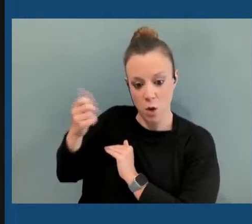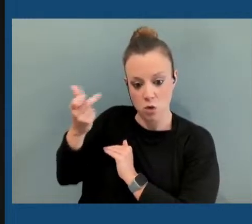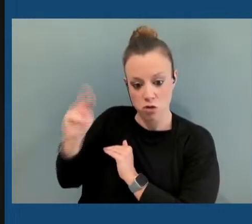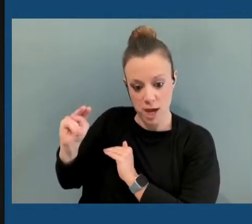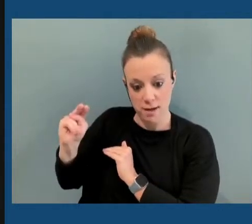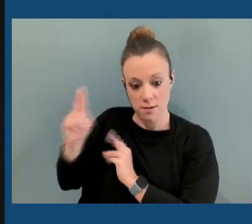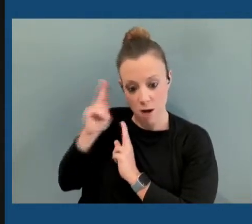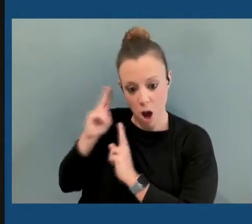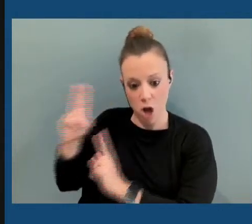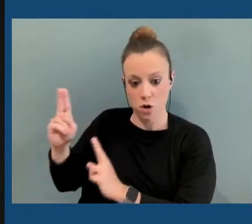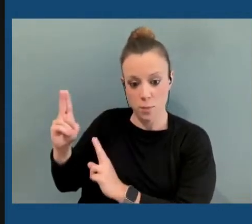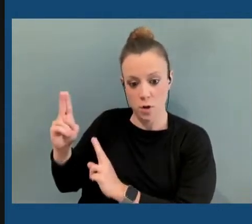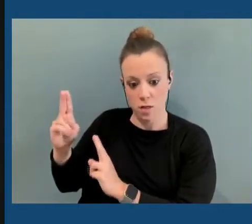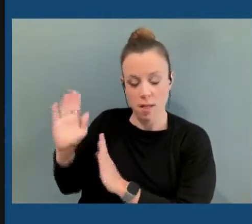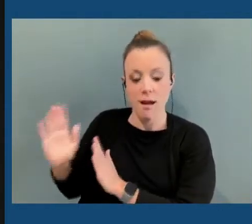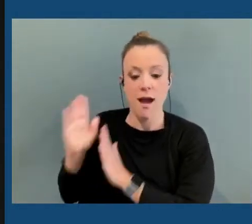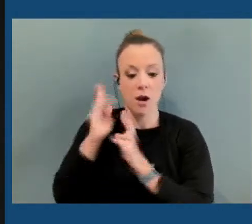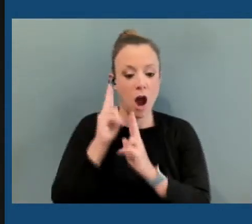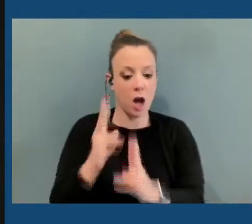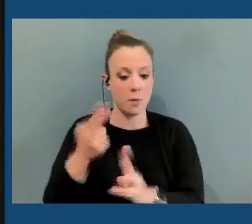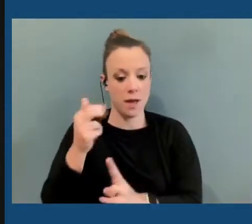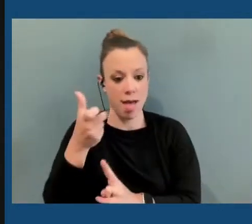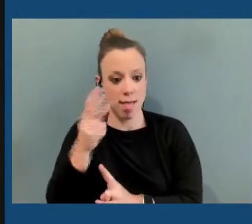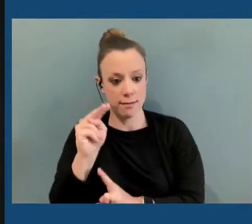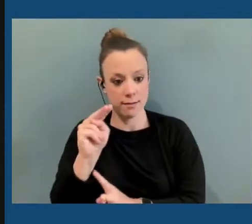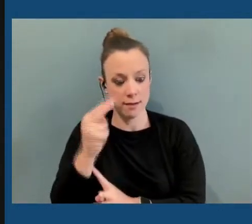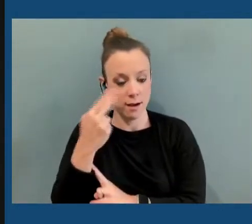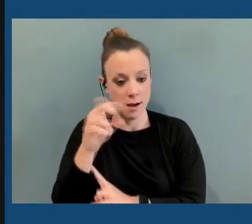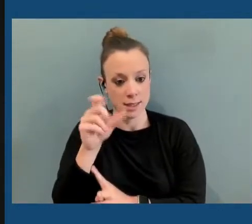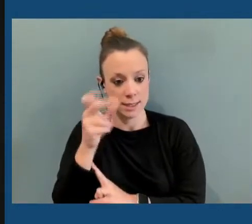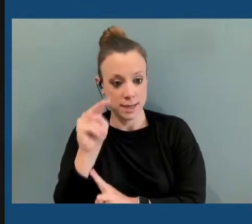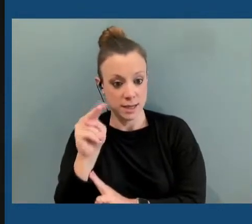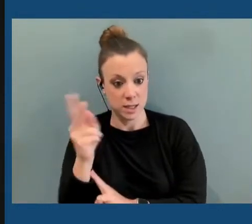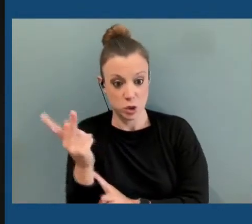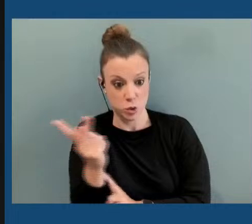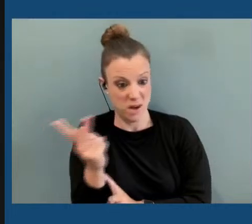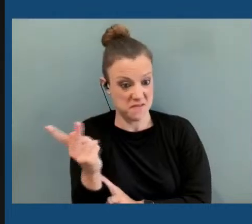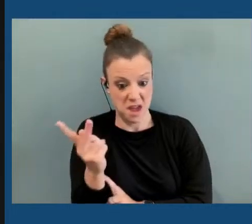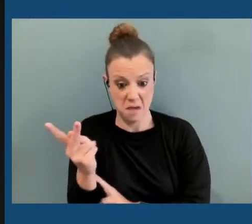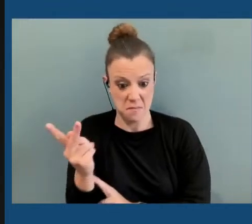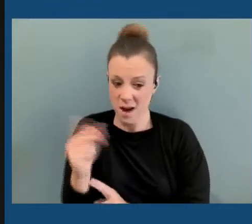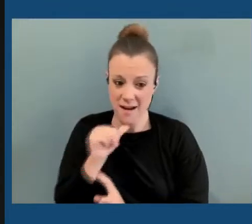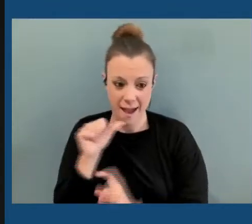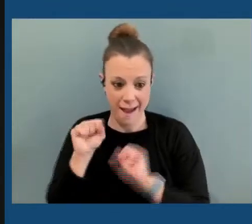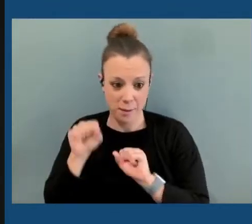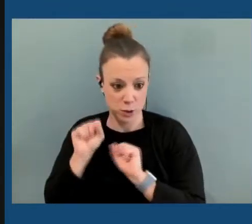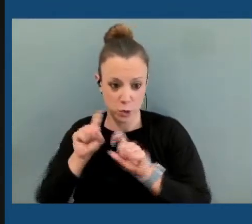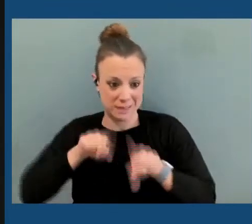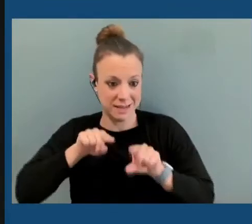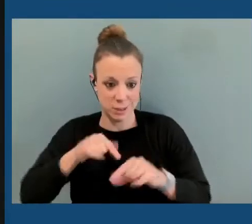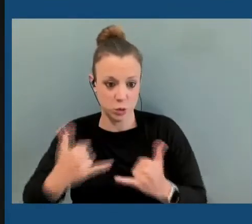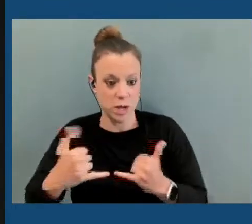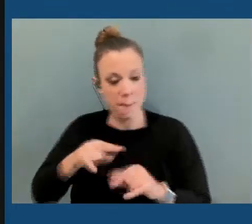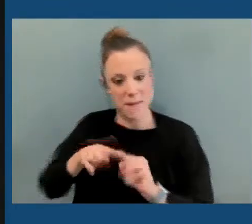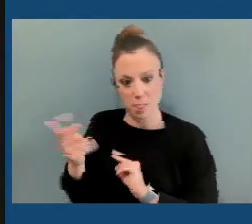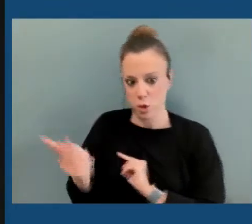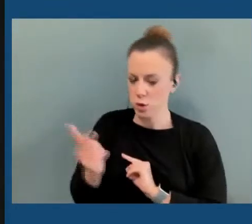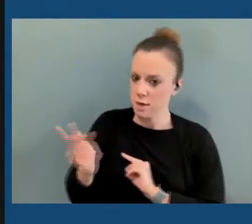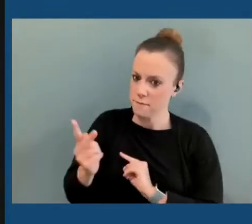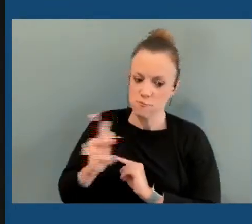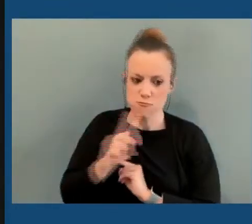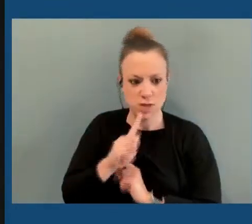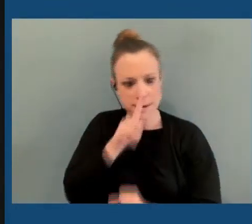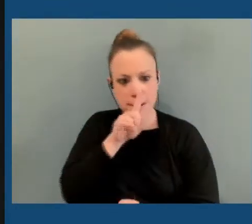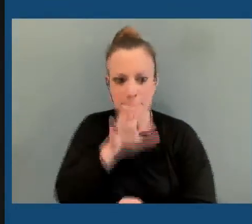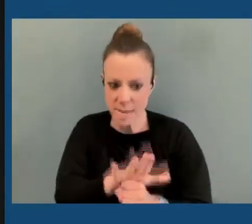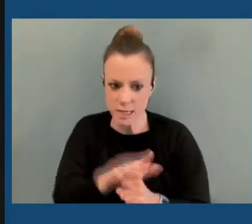are not able to be here, and they have been instrumental in this project from its existence.